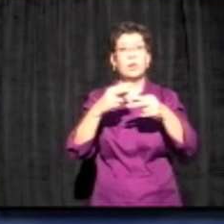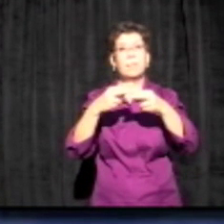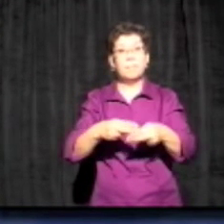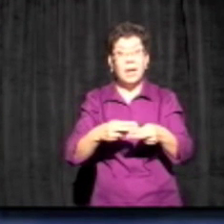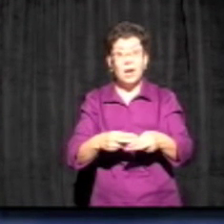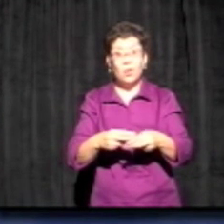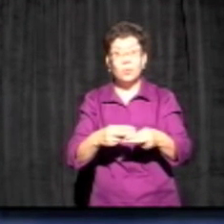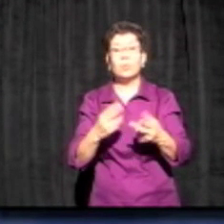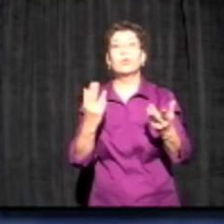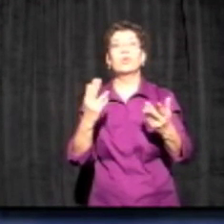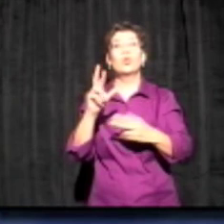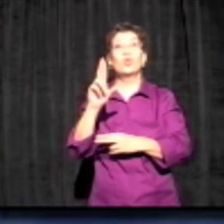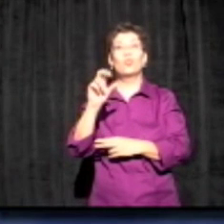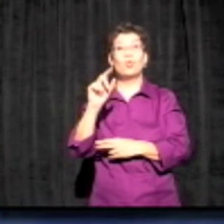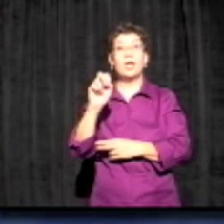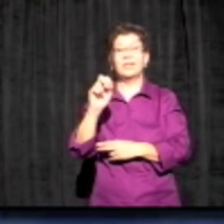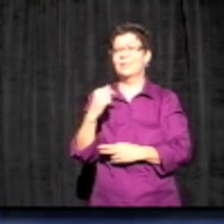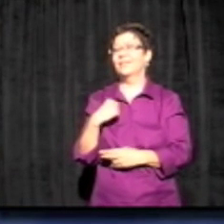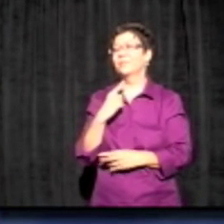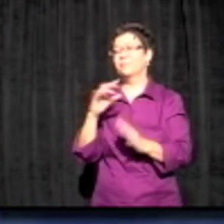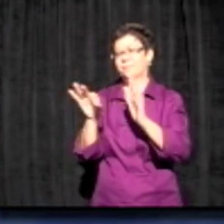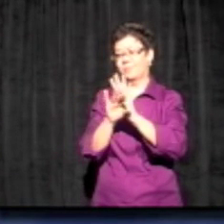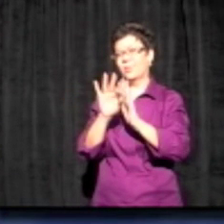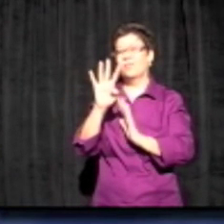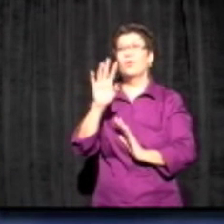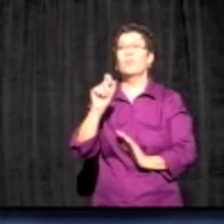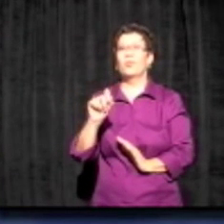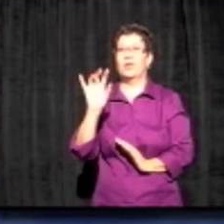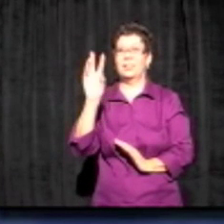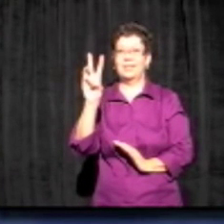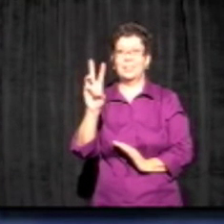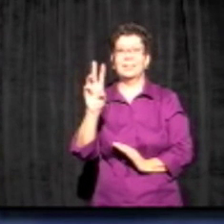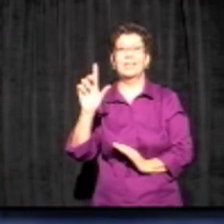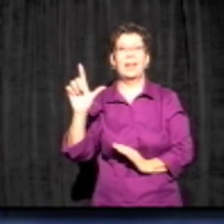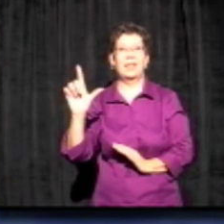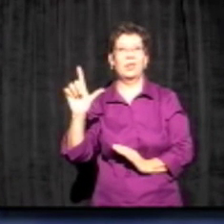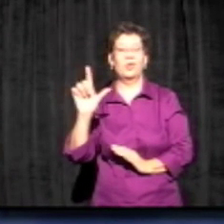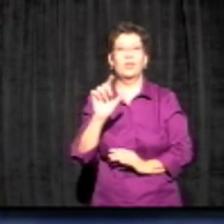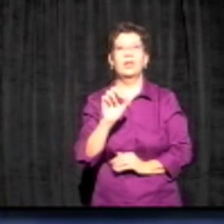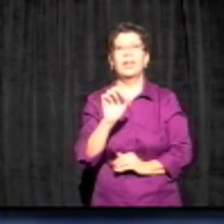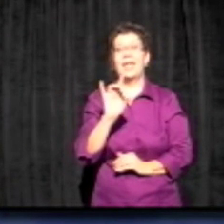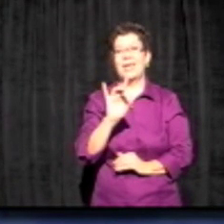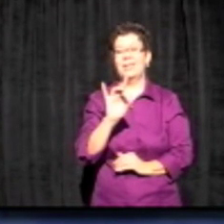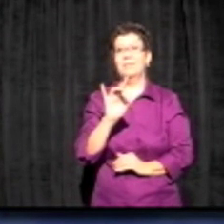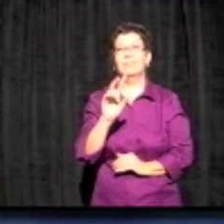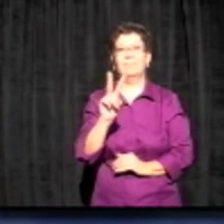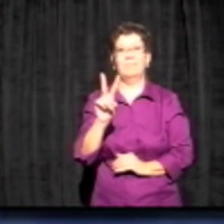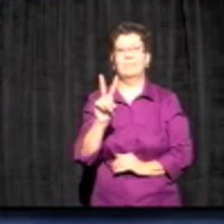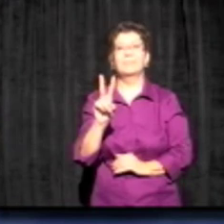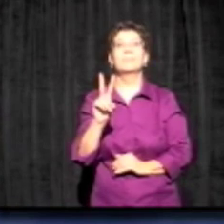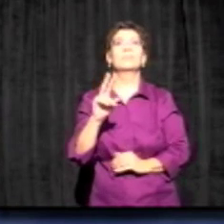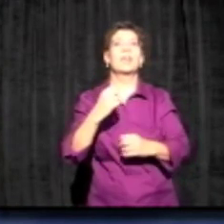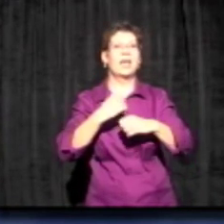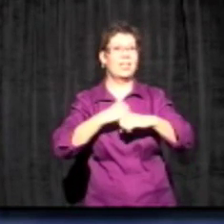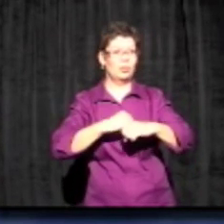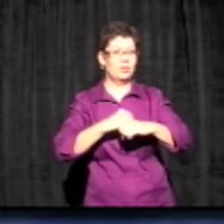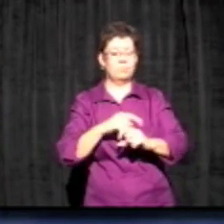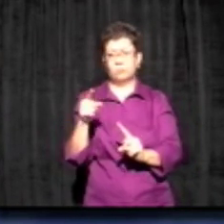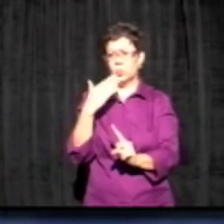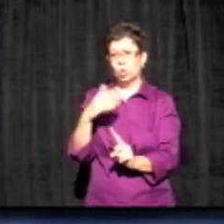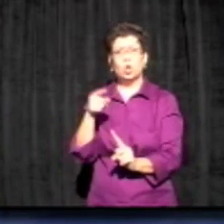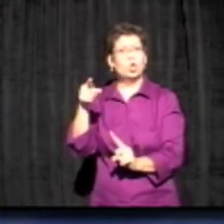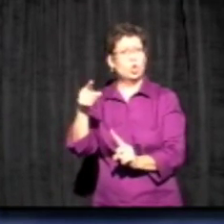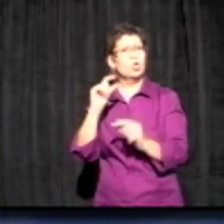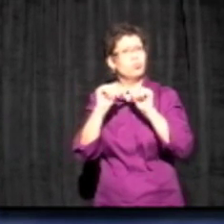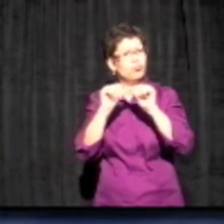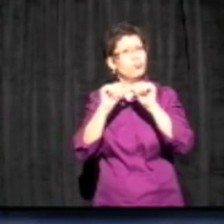again, we selected the Ford 4.6-liter V8 engine and transmission for their great reliability and their